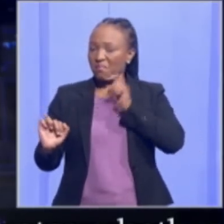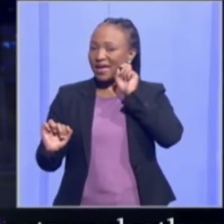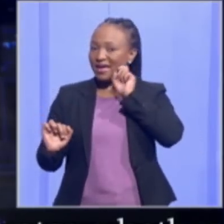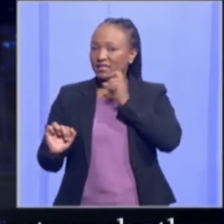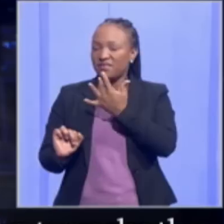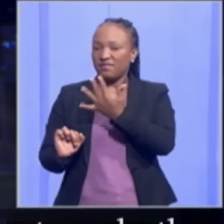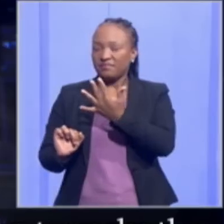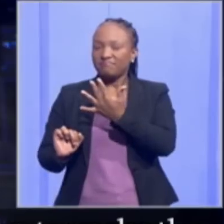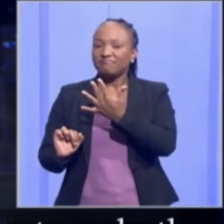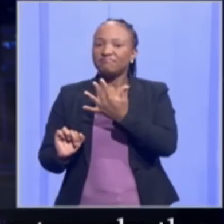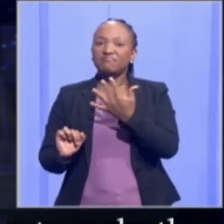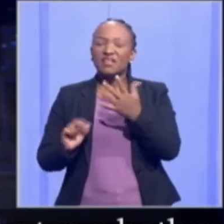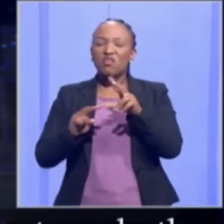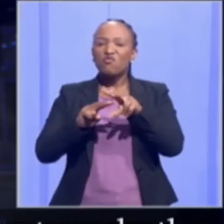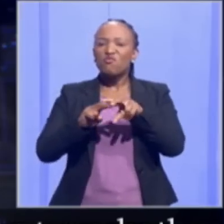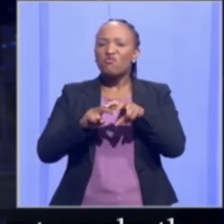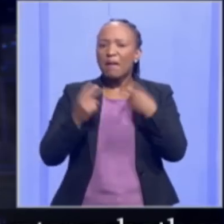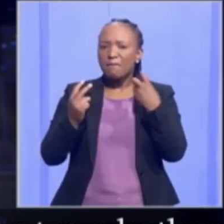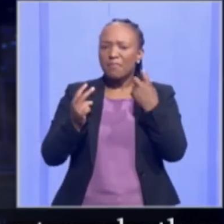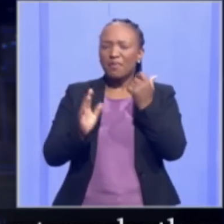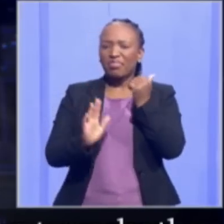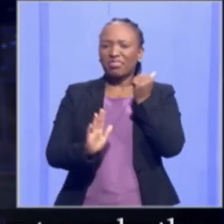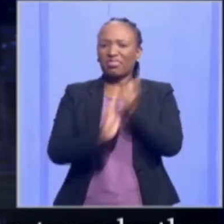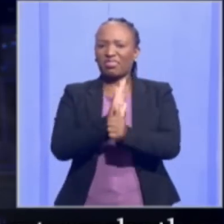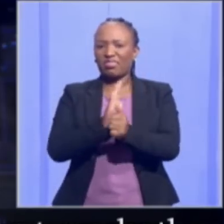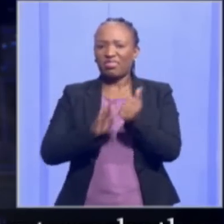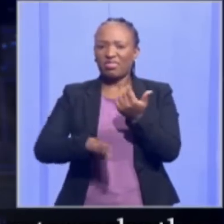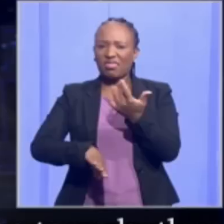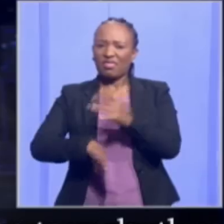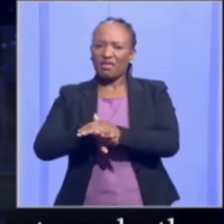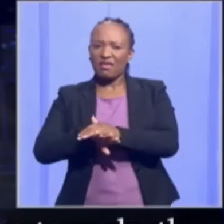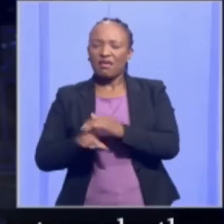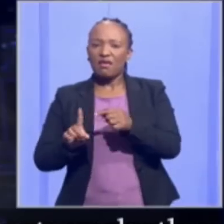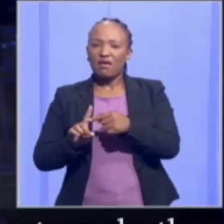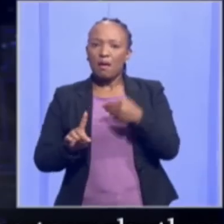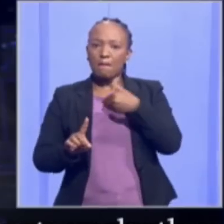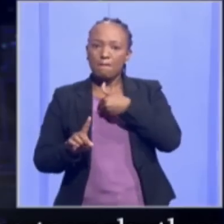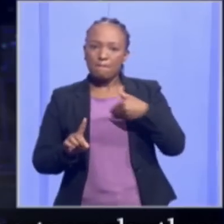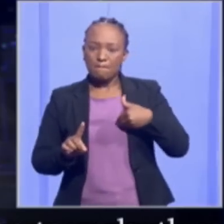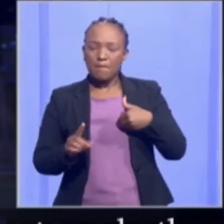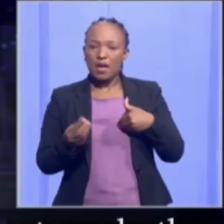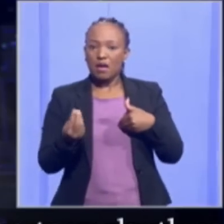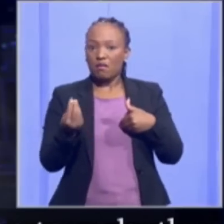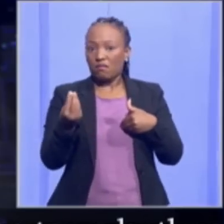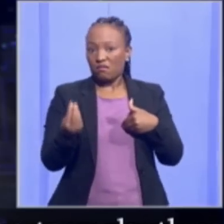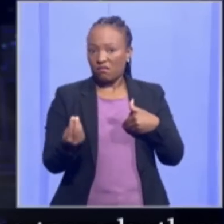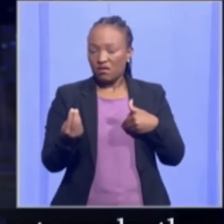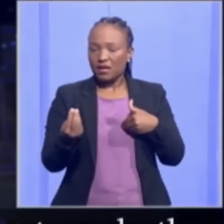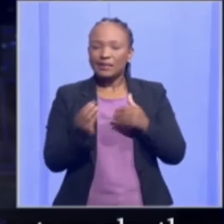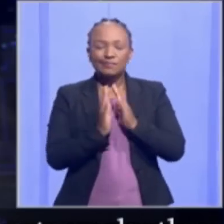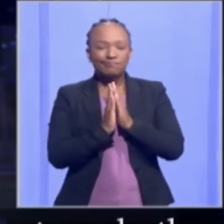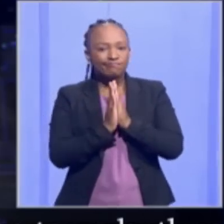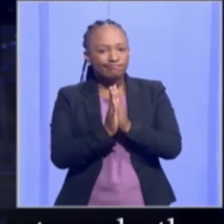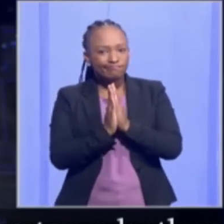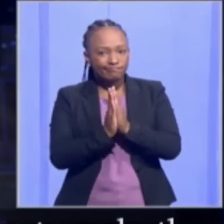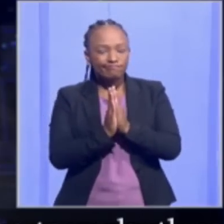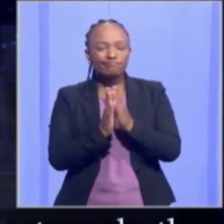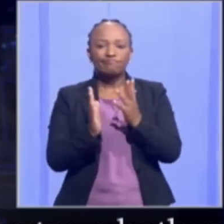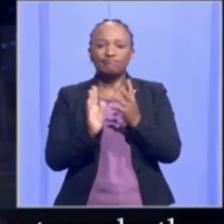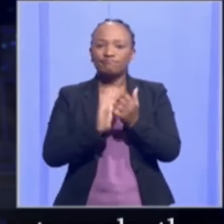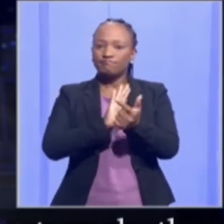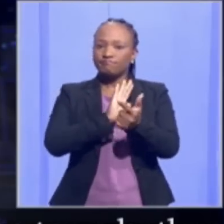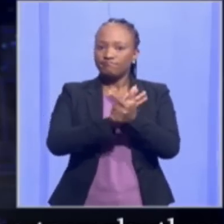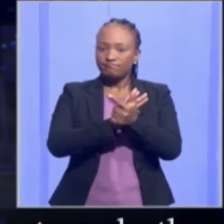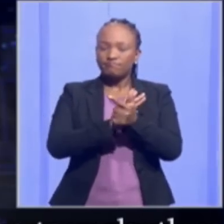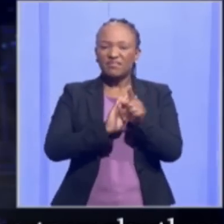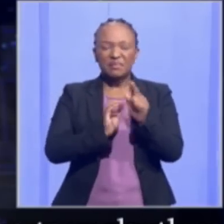ho hlajwa letsatsing le bulang selemo. Maemong mmaya ngwana o etsa boipiletso hore molao le